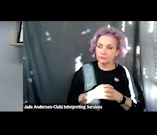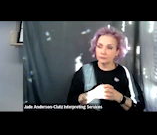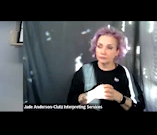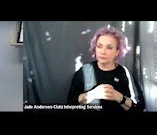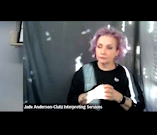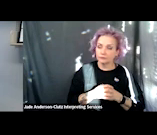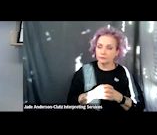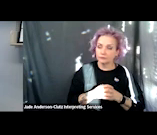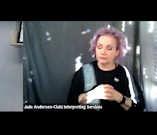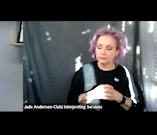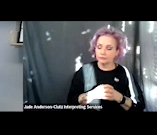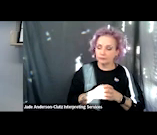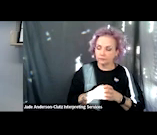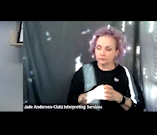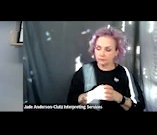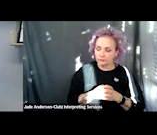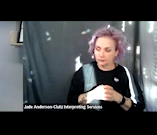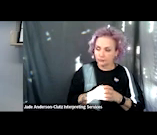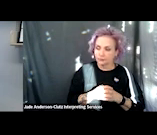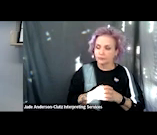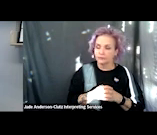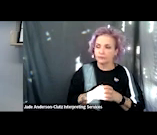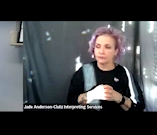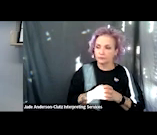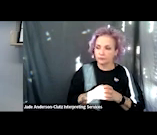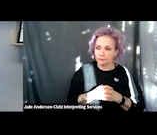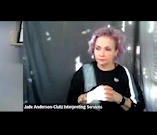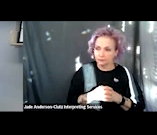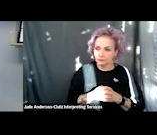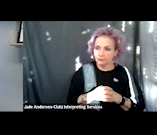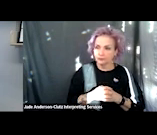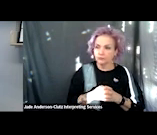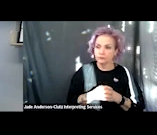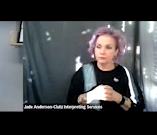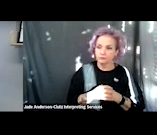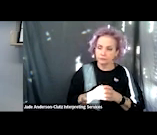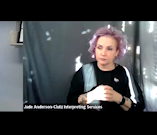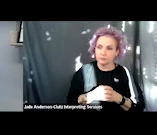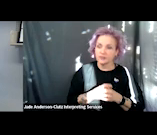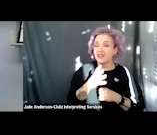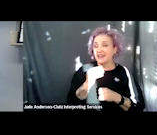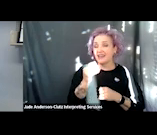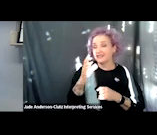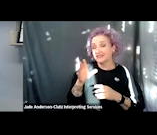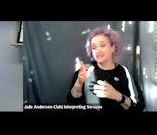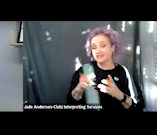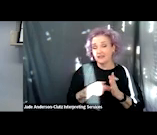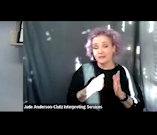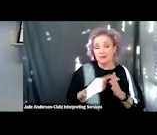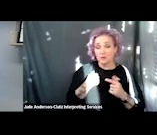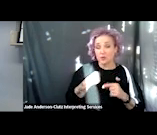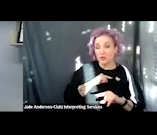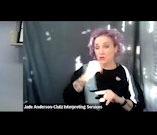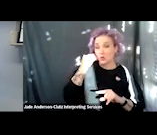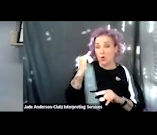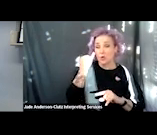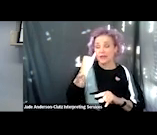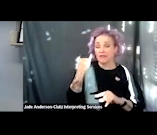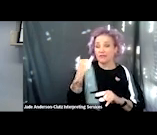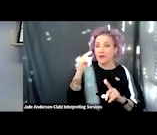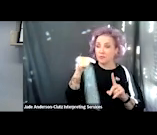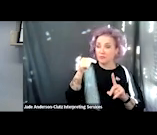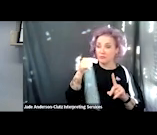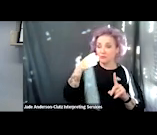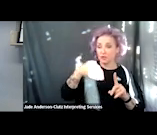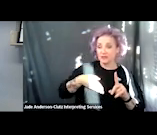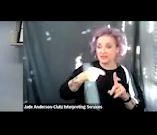whether you just have that at baseline, that might be also important to know. So that's kind of the